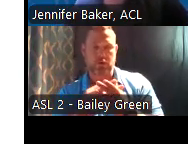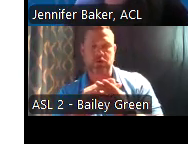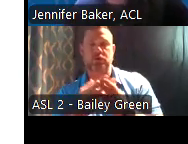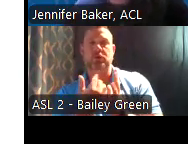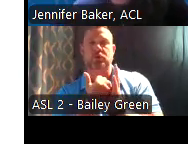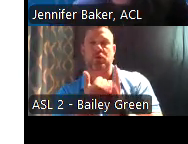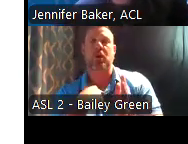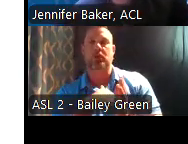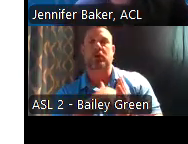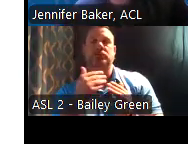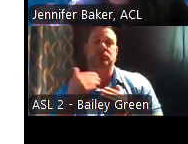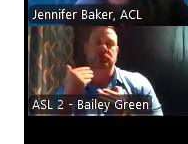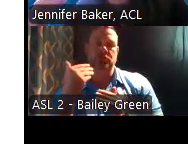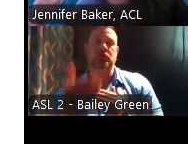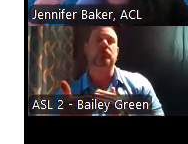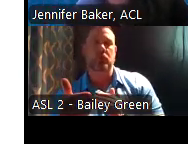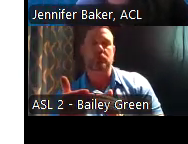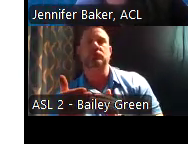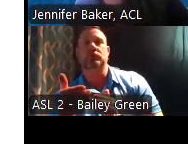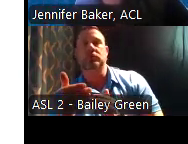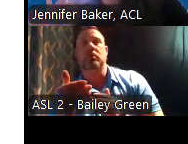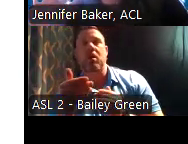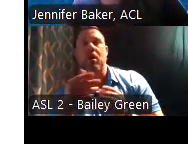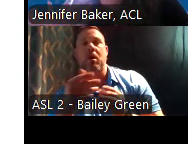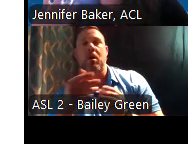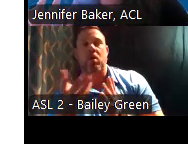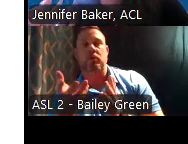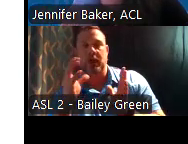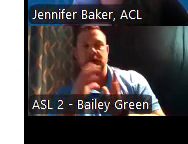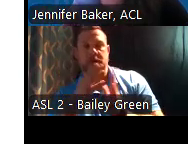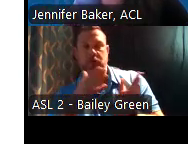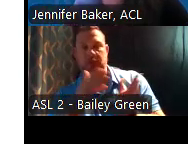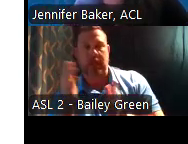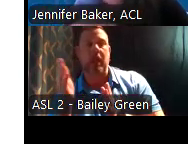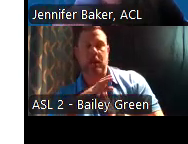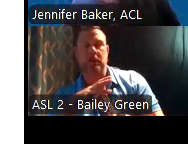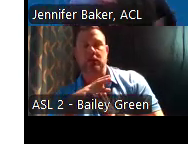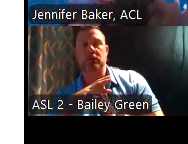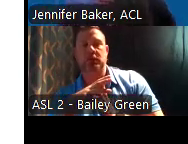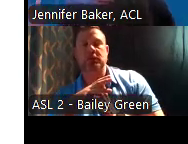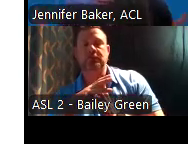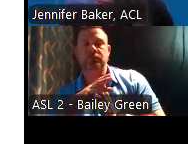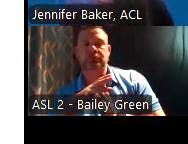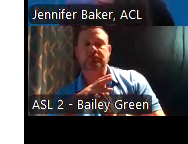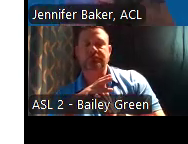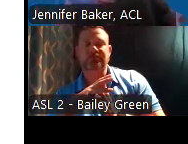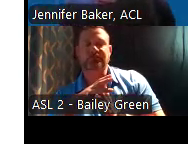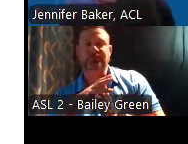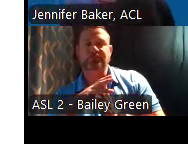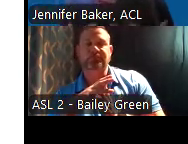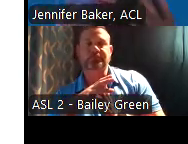help us move towards a multi-sector plan. And so